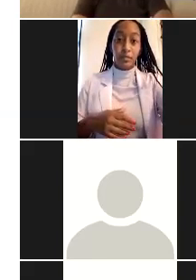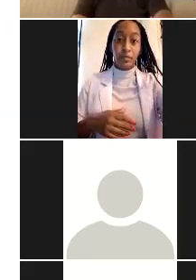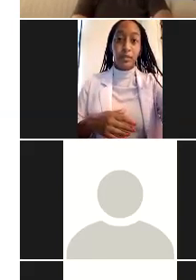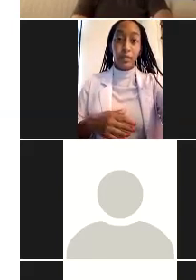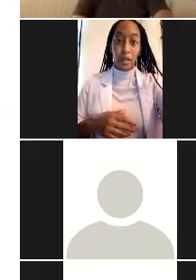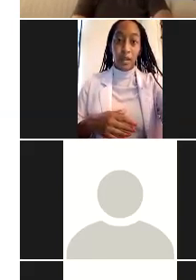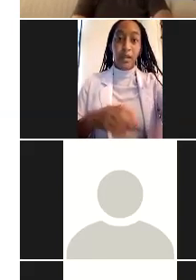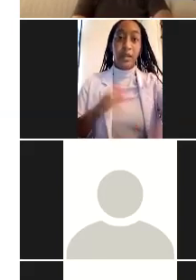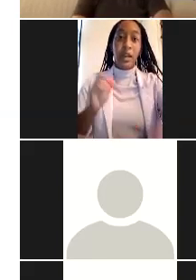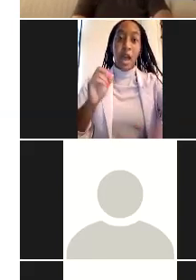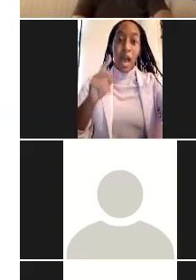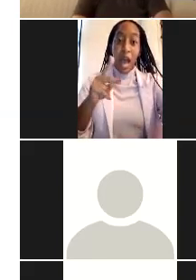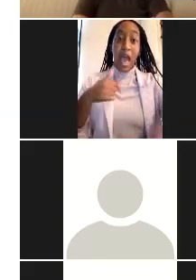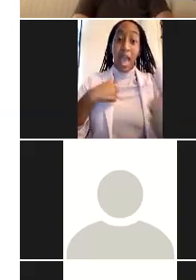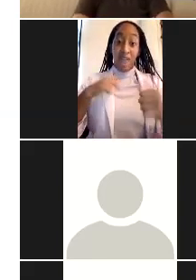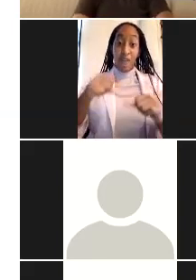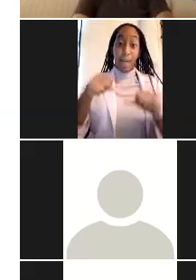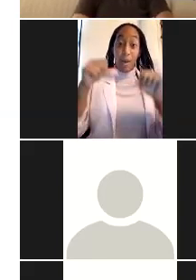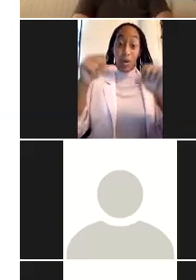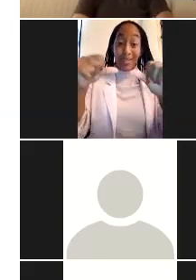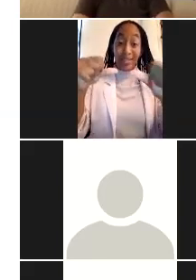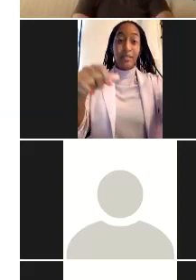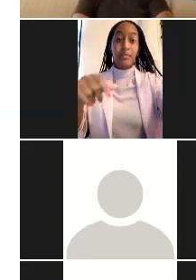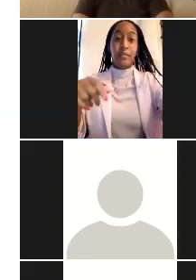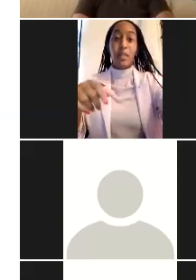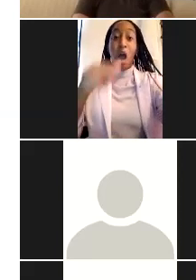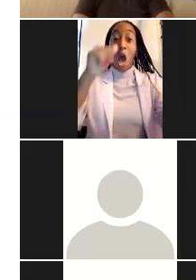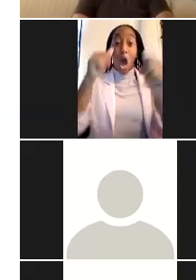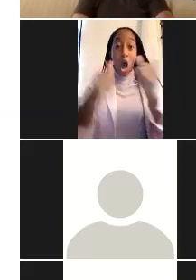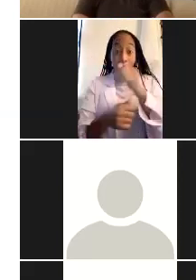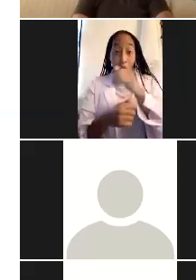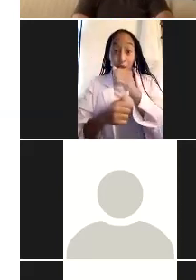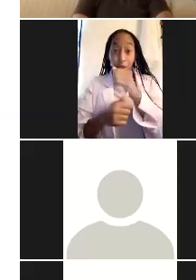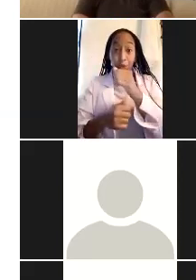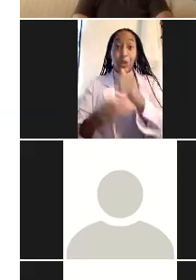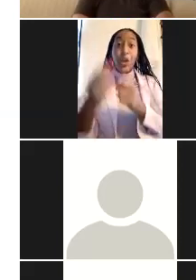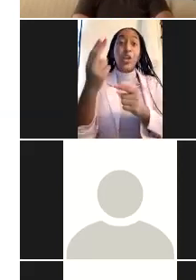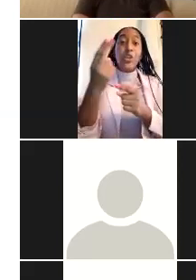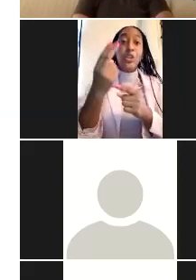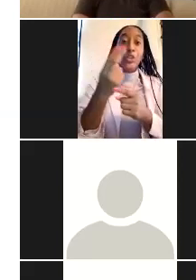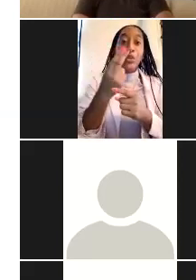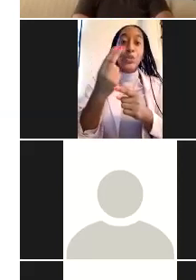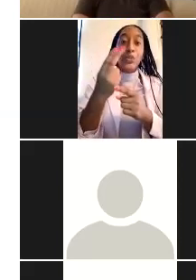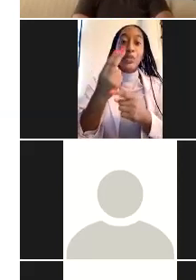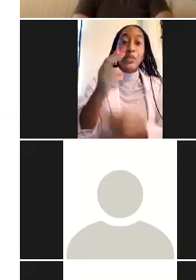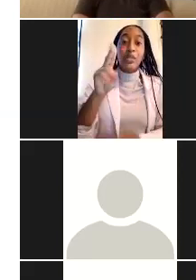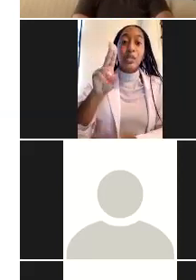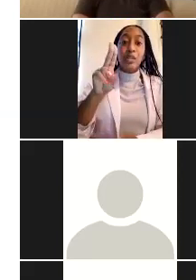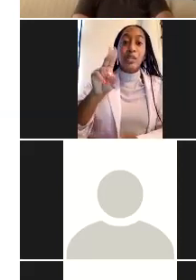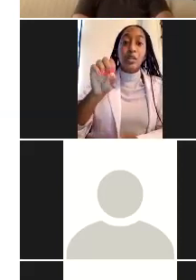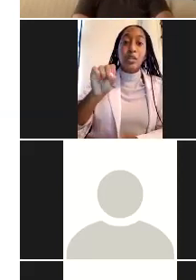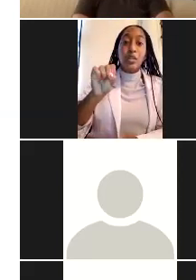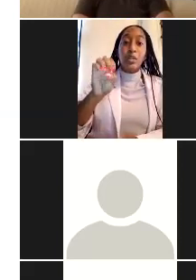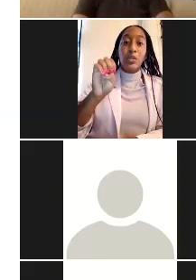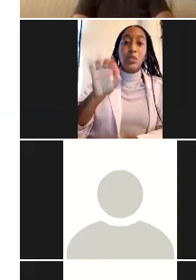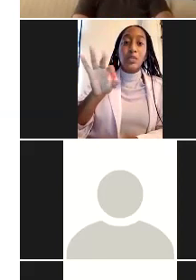those homeworks and discussions. You could print those out and bring them and have them available when you take the midterm